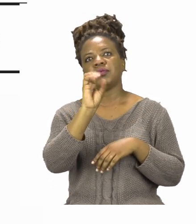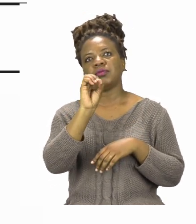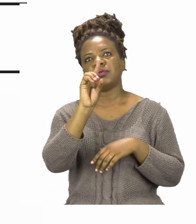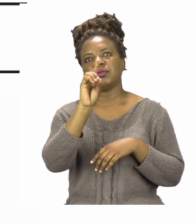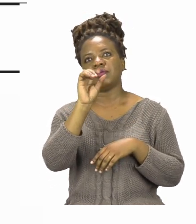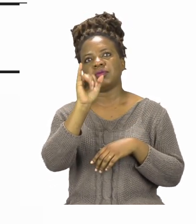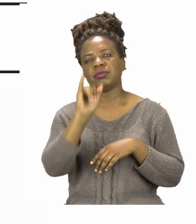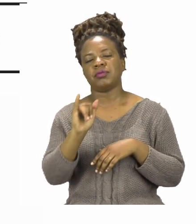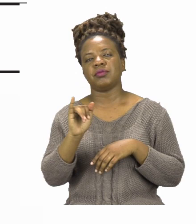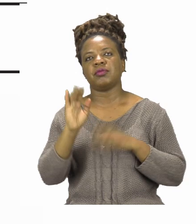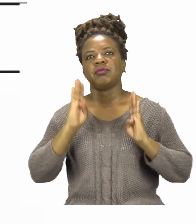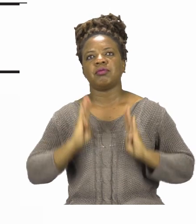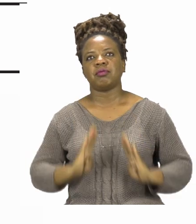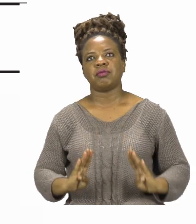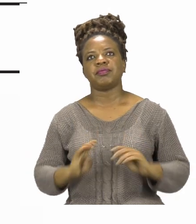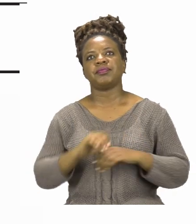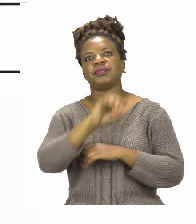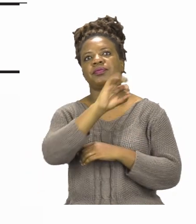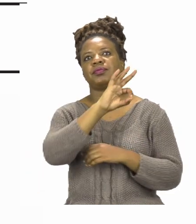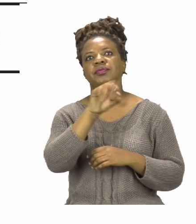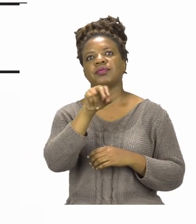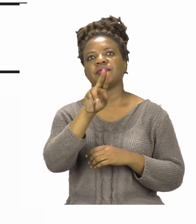function, heart,